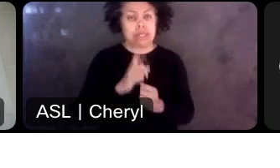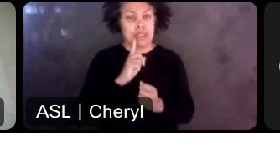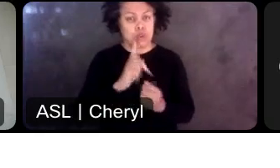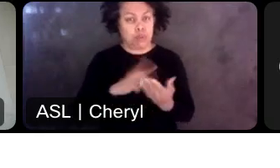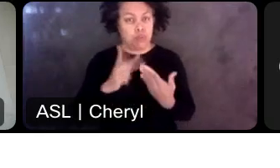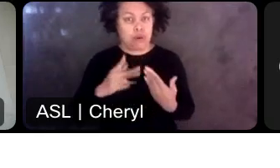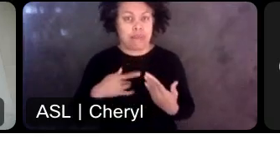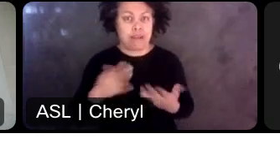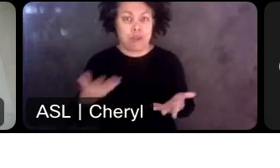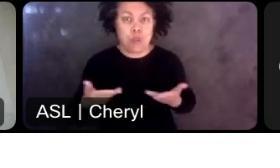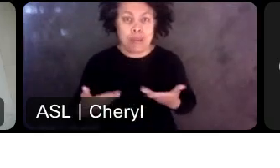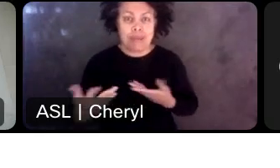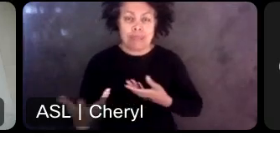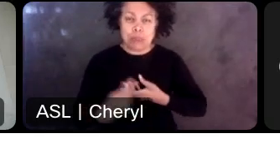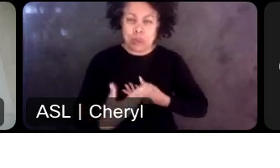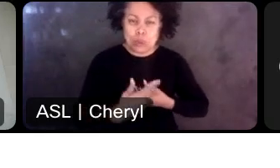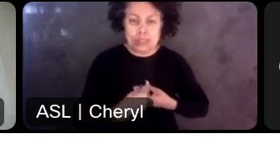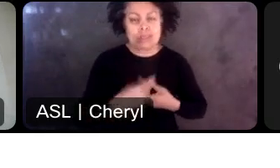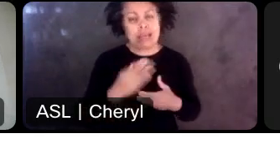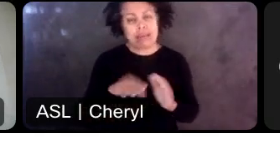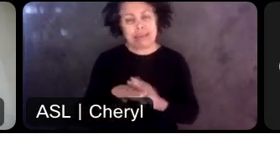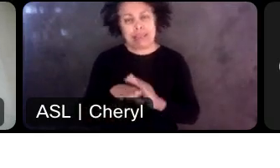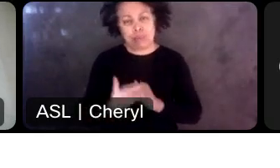welcoming, inclusive, and accessible.